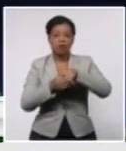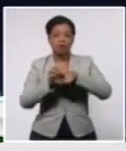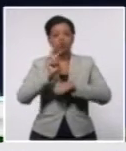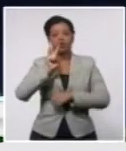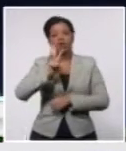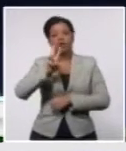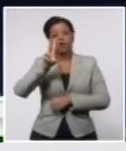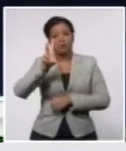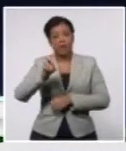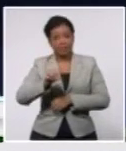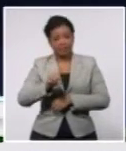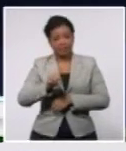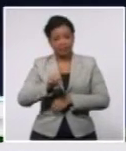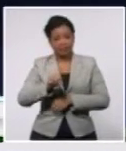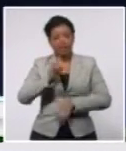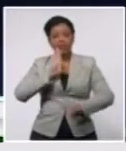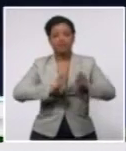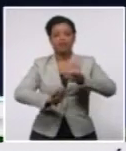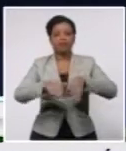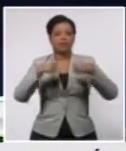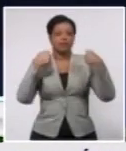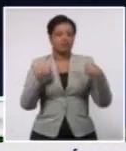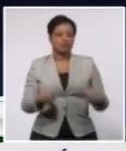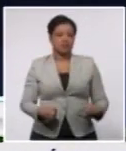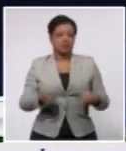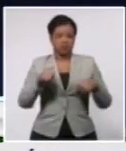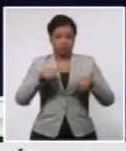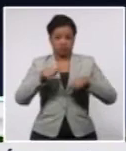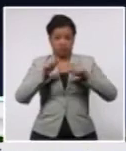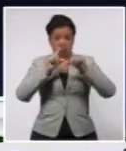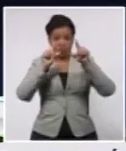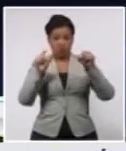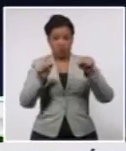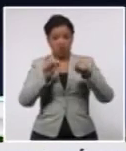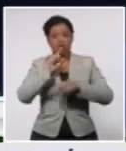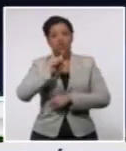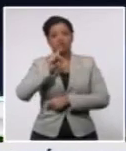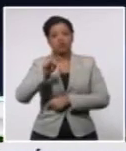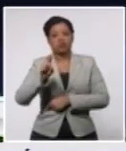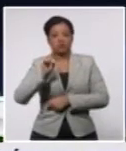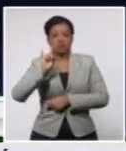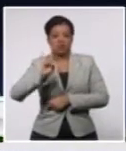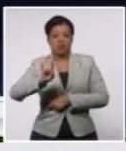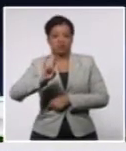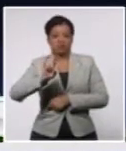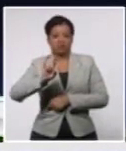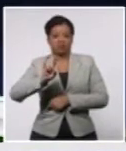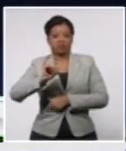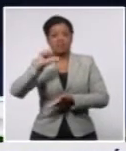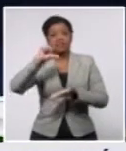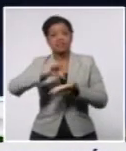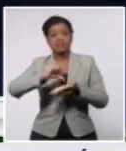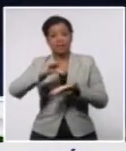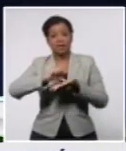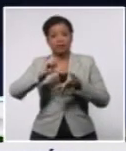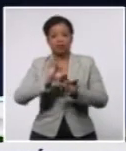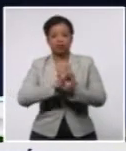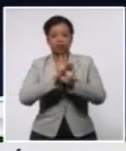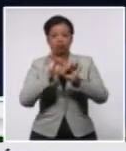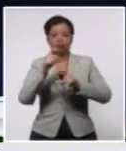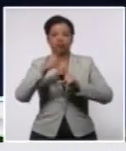in the Brother Almeida's Hospital 320, in the Laboratory of the Civil Defense